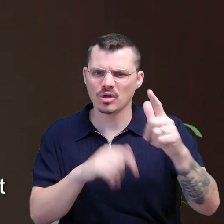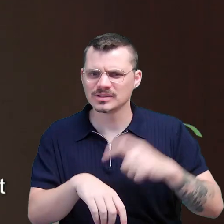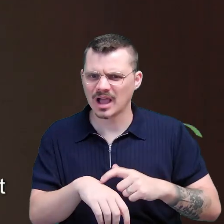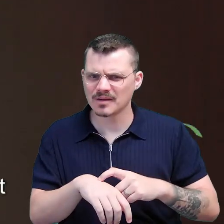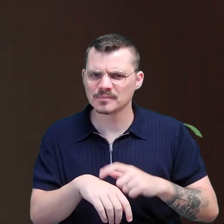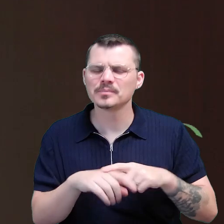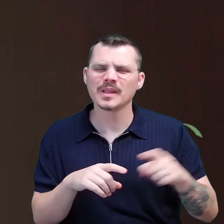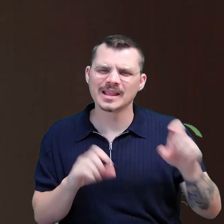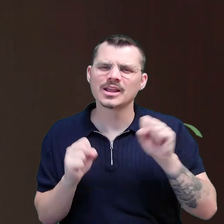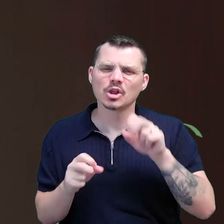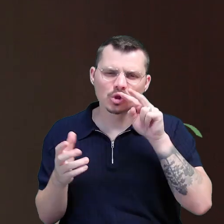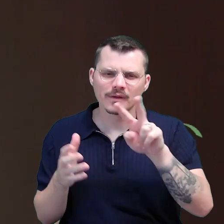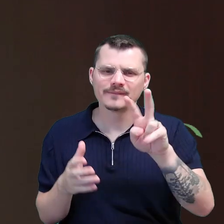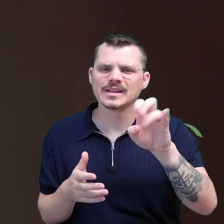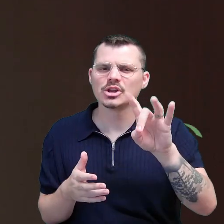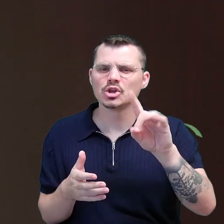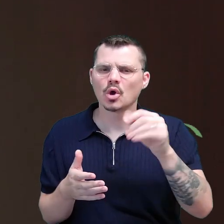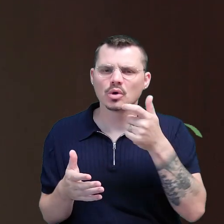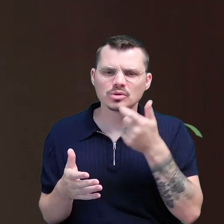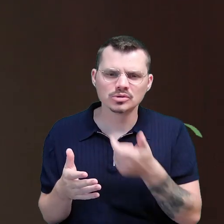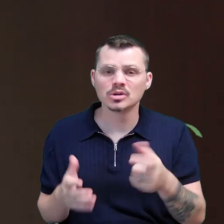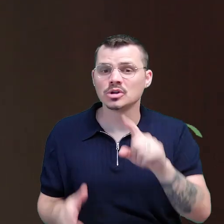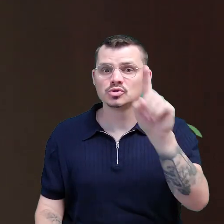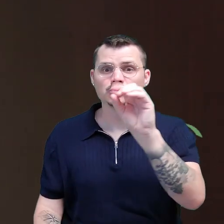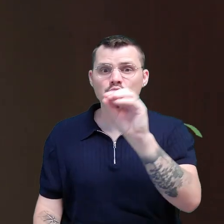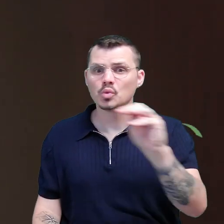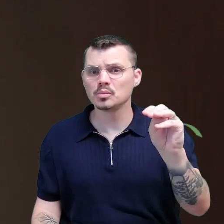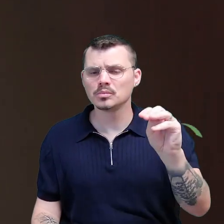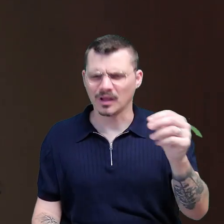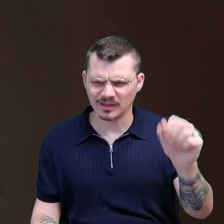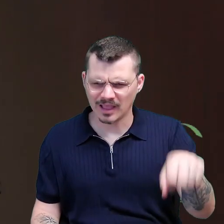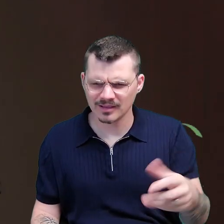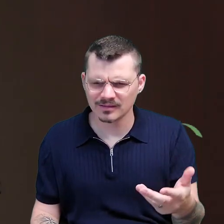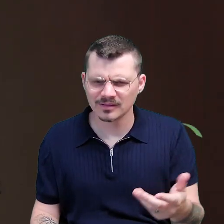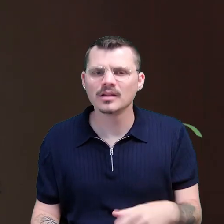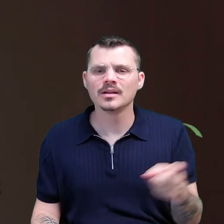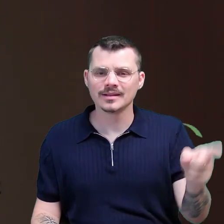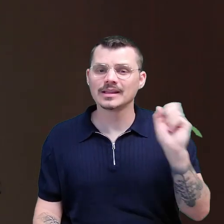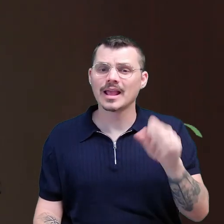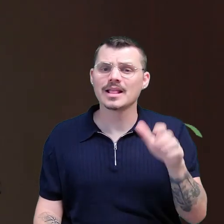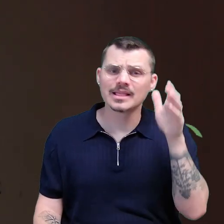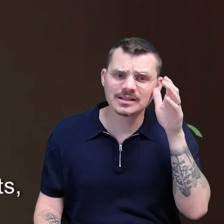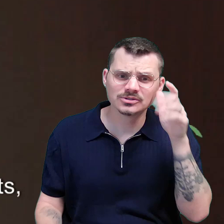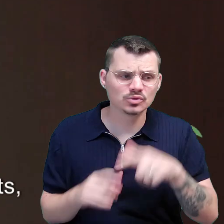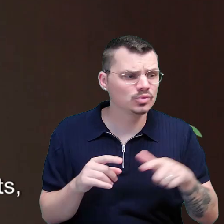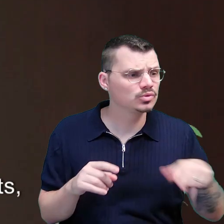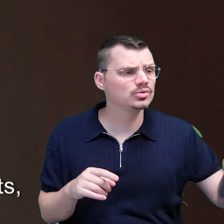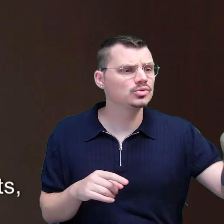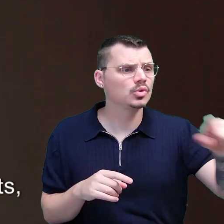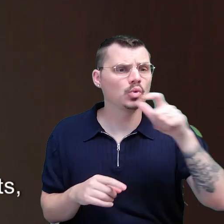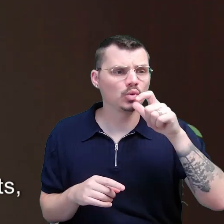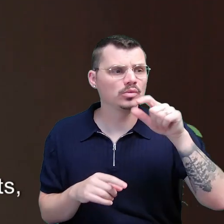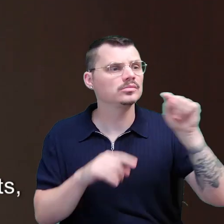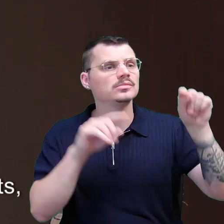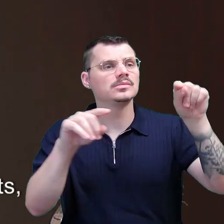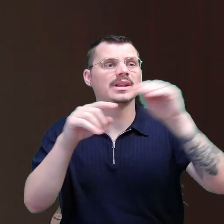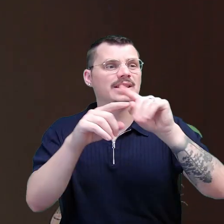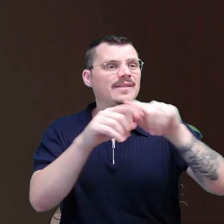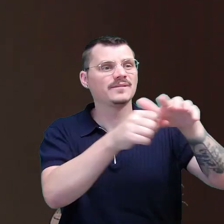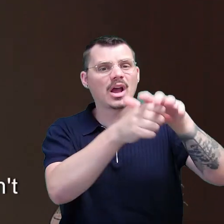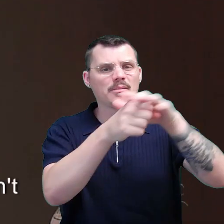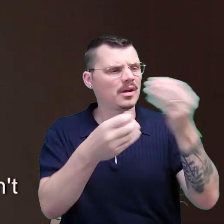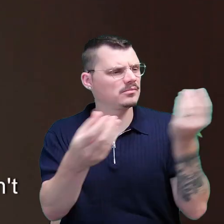be looking at a lot of video. They can certainly do Zoom. They can certainly listen to people that know the person in all these